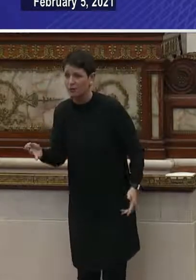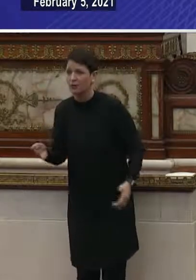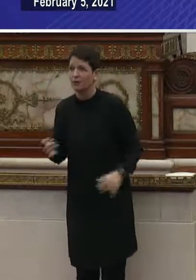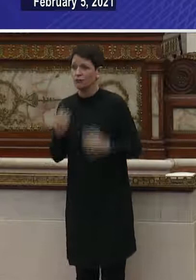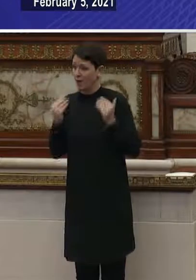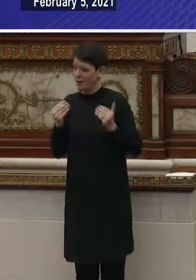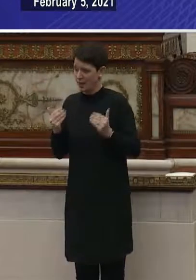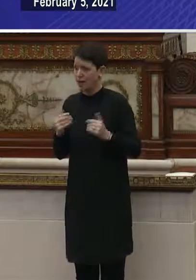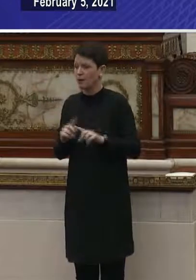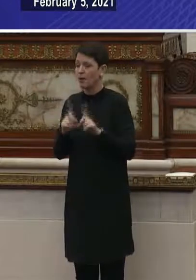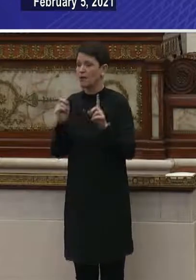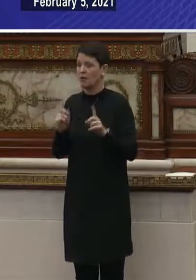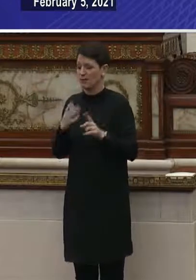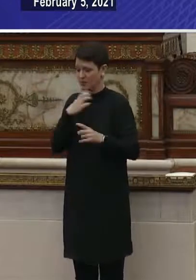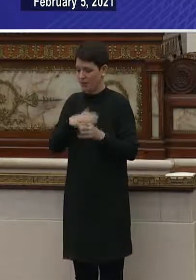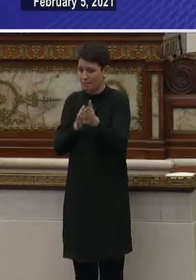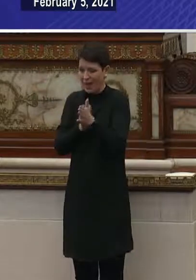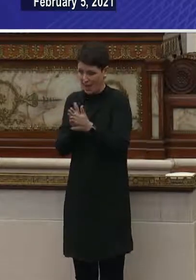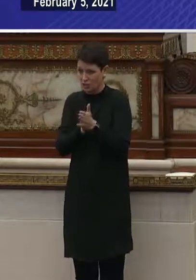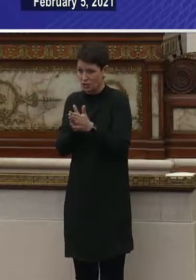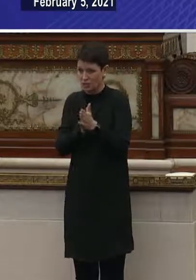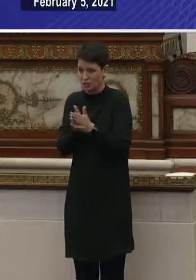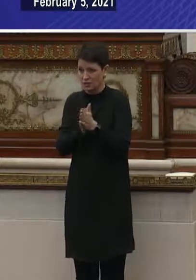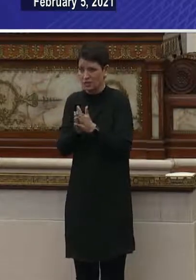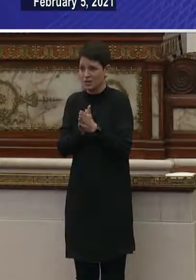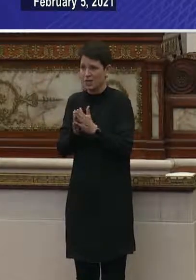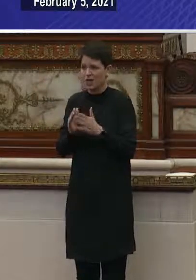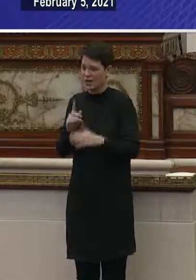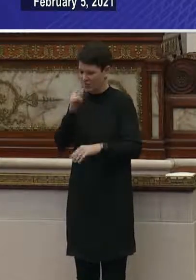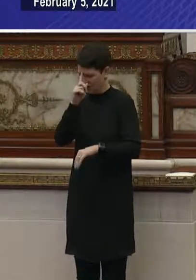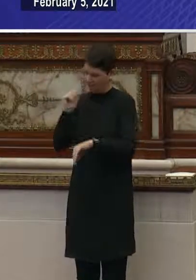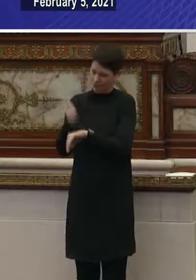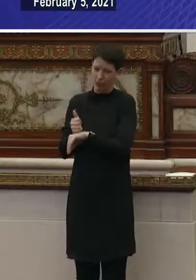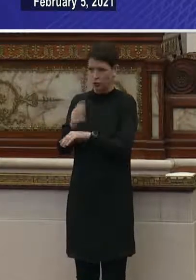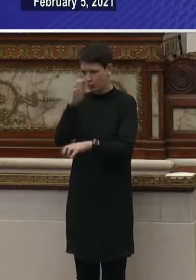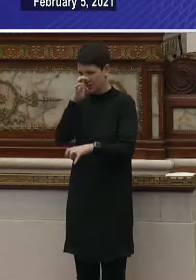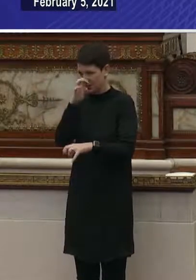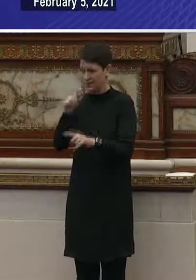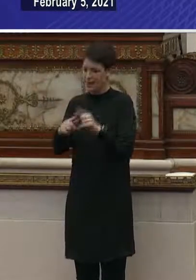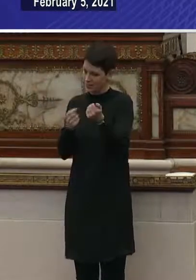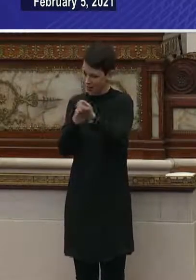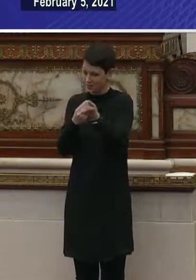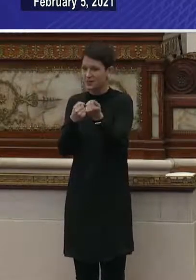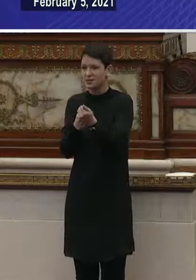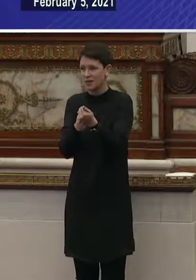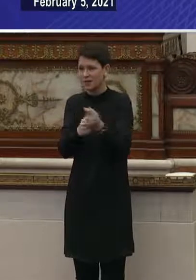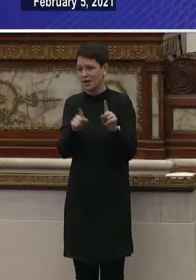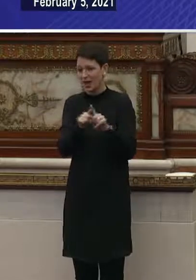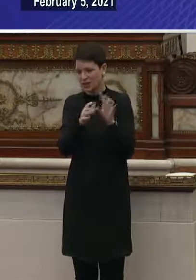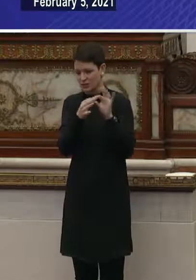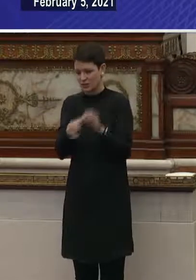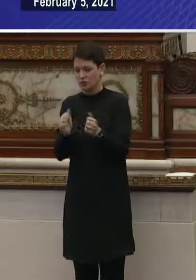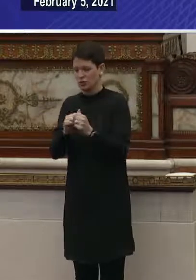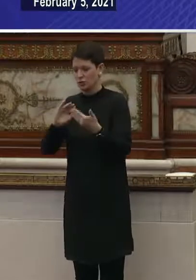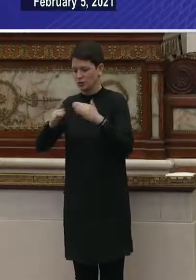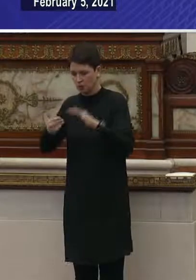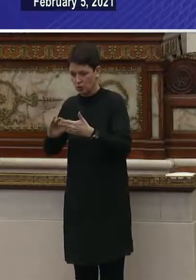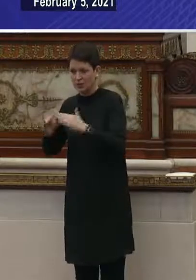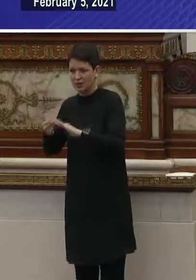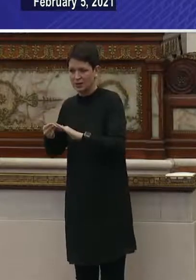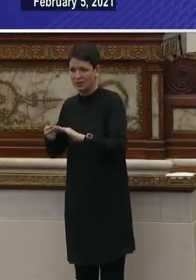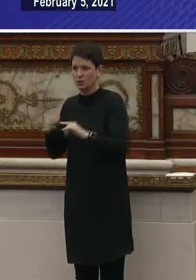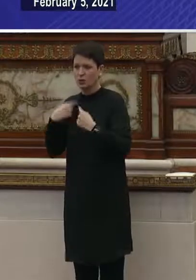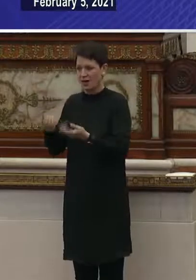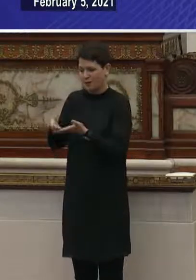right now, but the passion and the firmness and the advocacy as it relates to communities that have